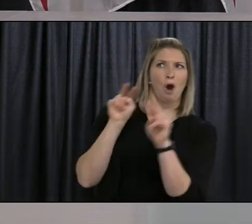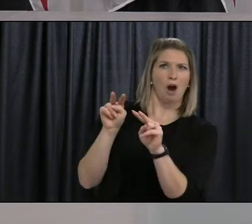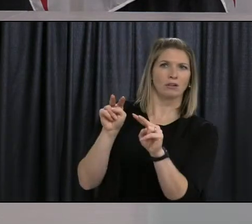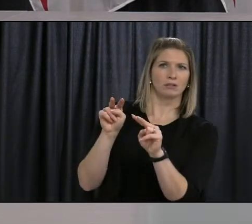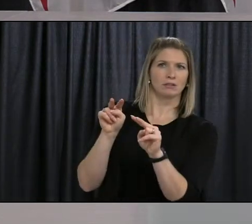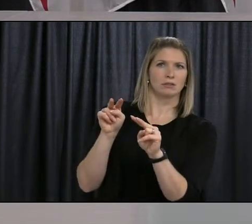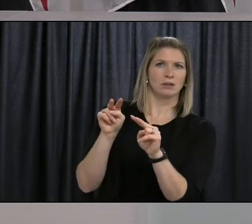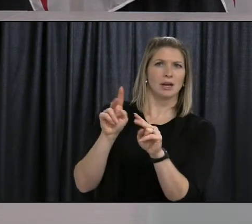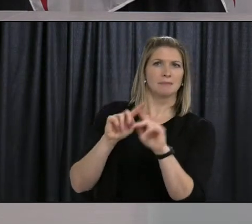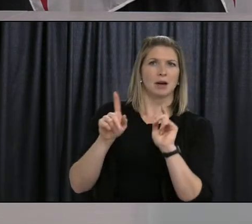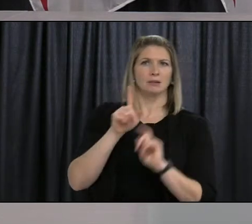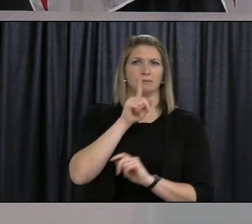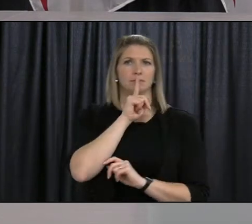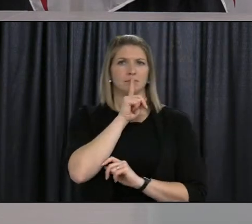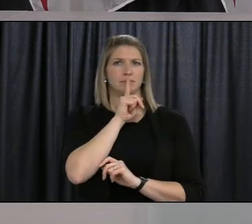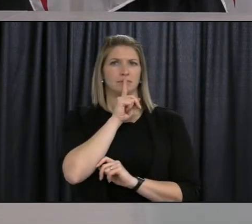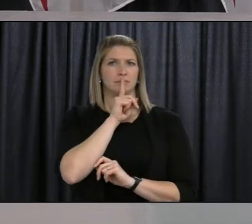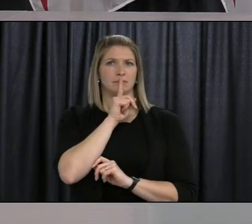treat local viewers